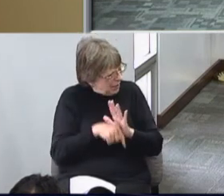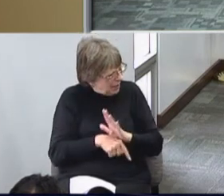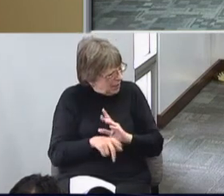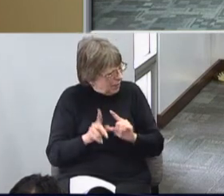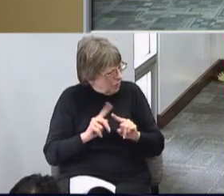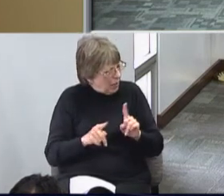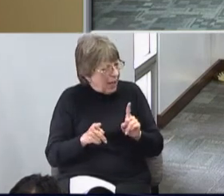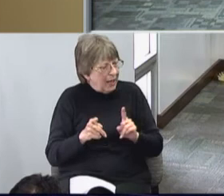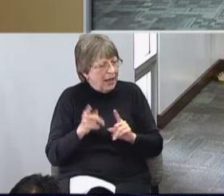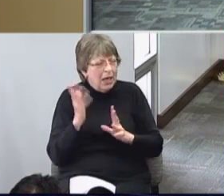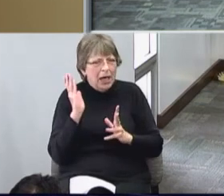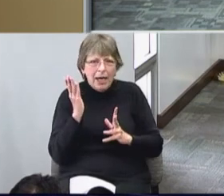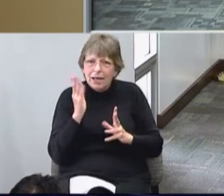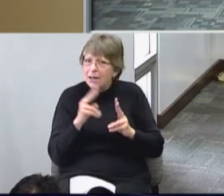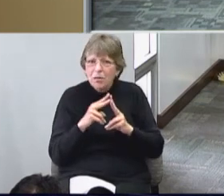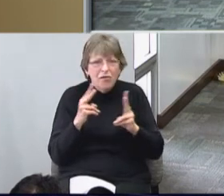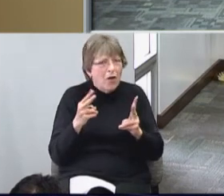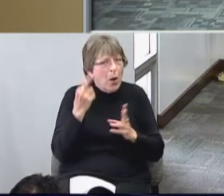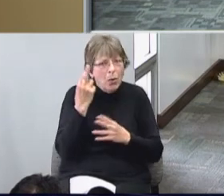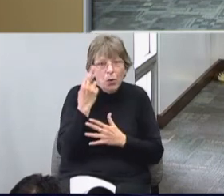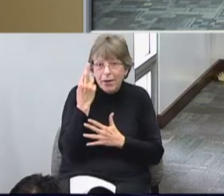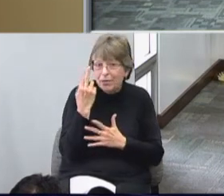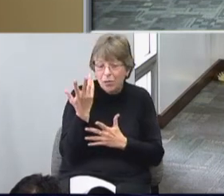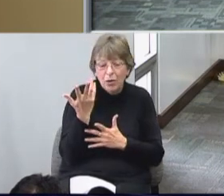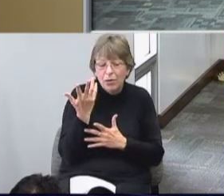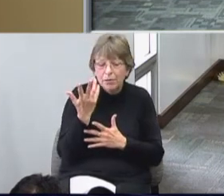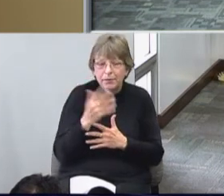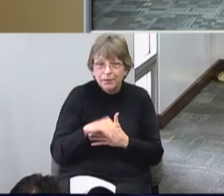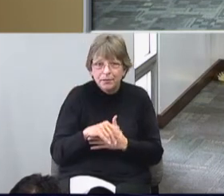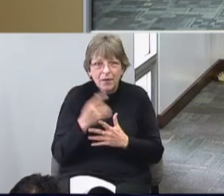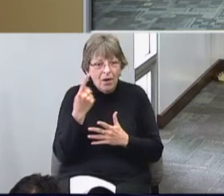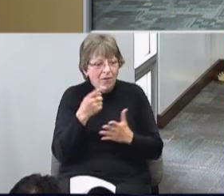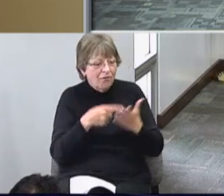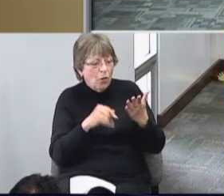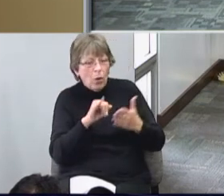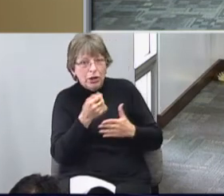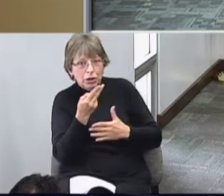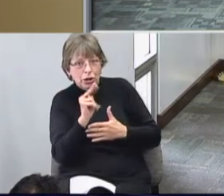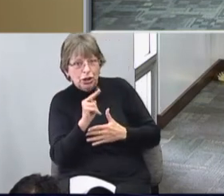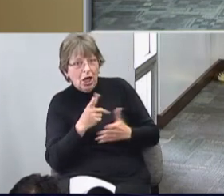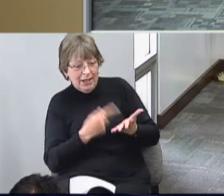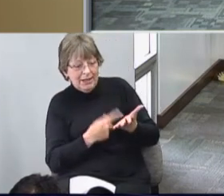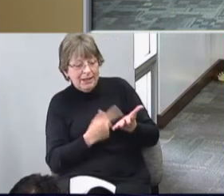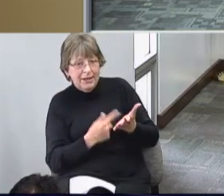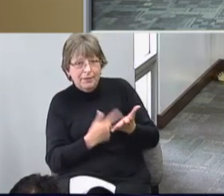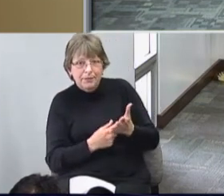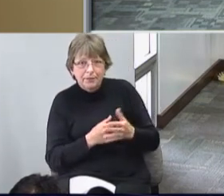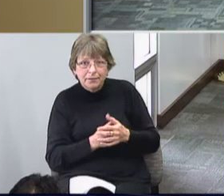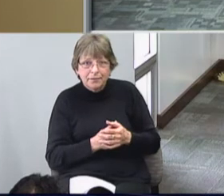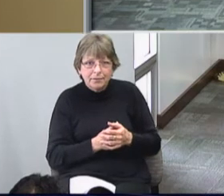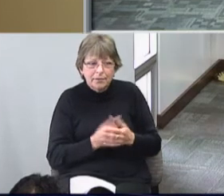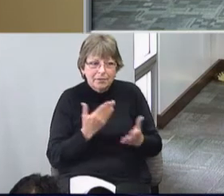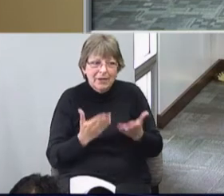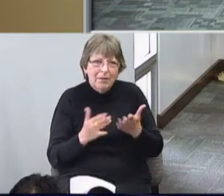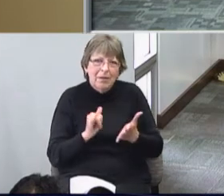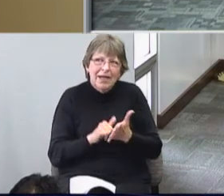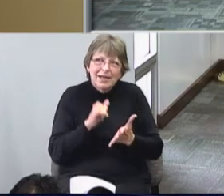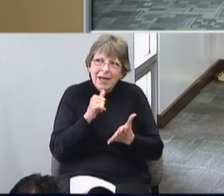seemed very reasonable for what John is talking about. Maybe that's not the